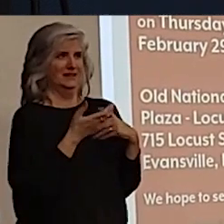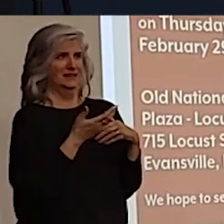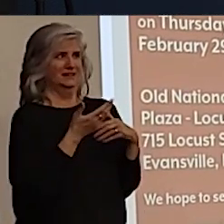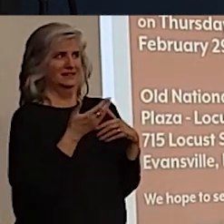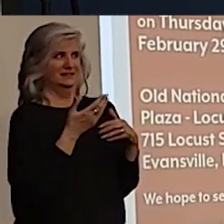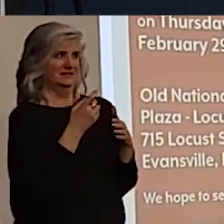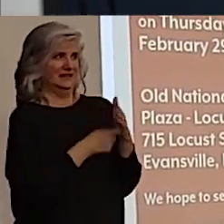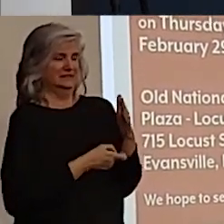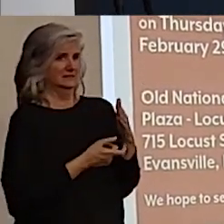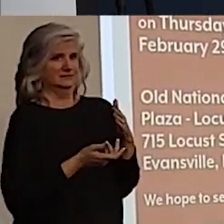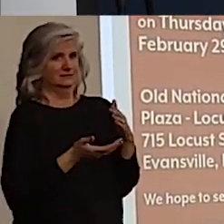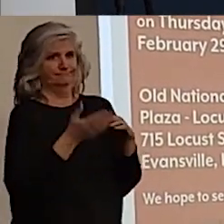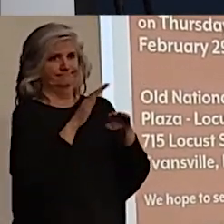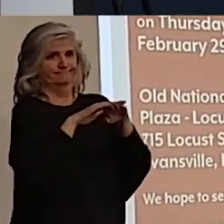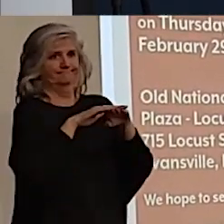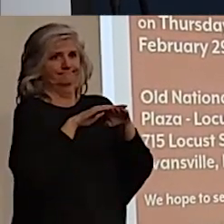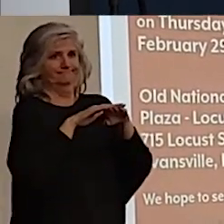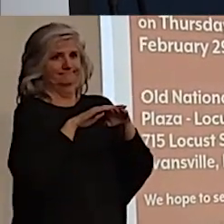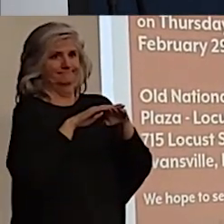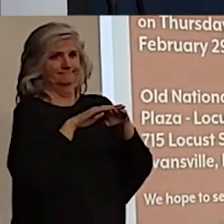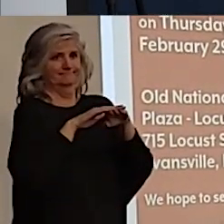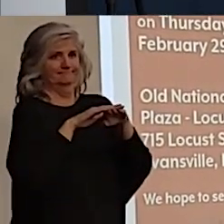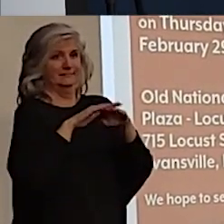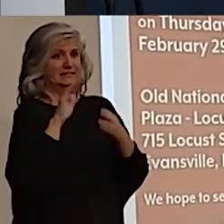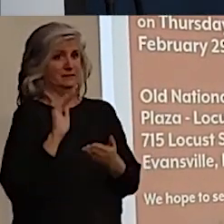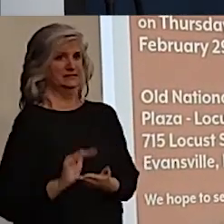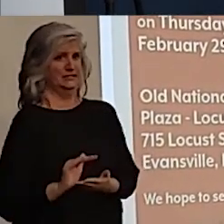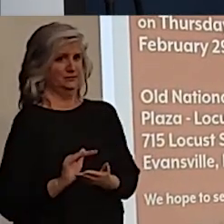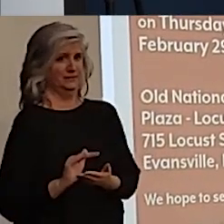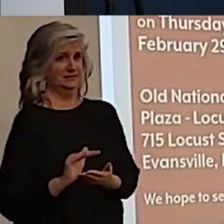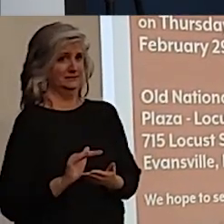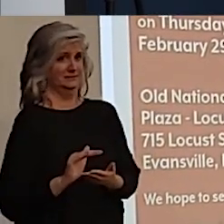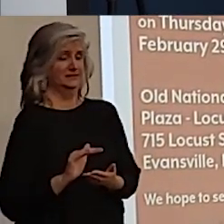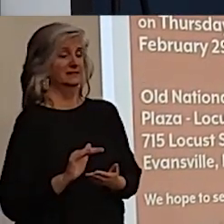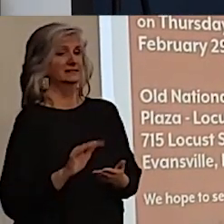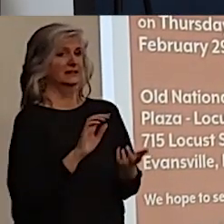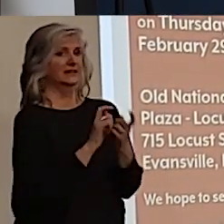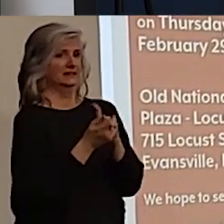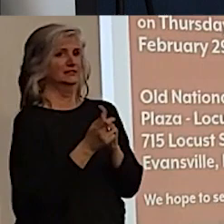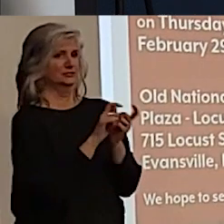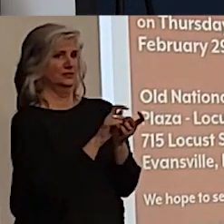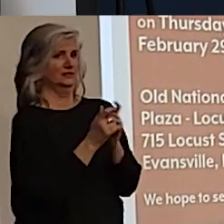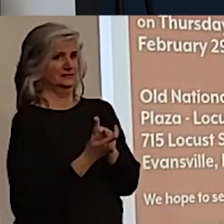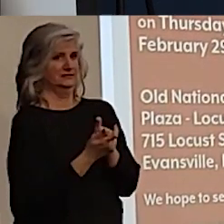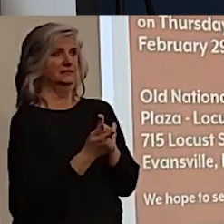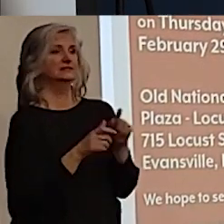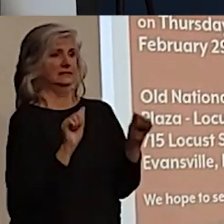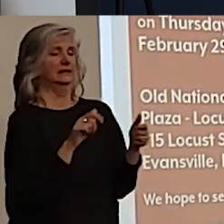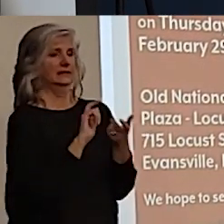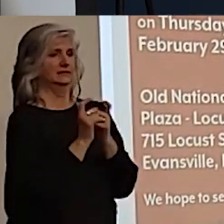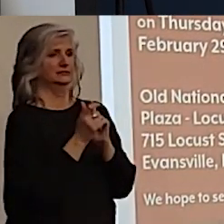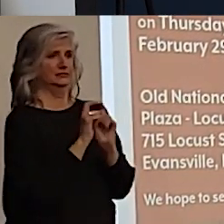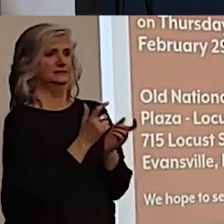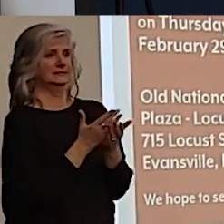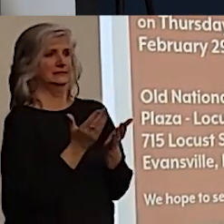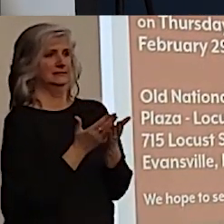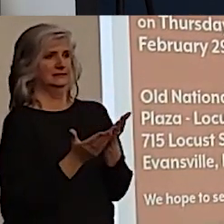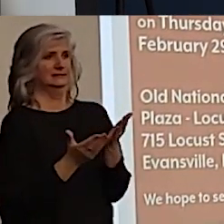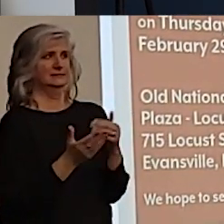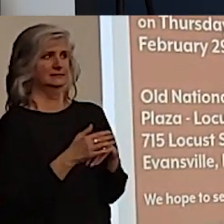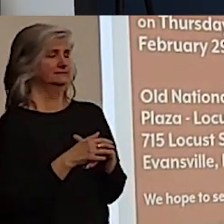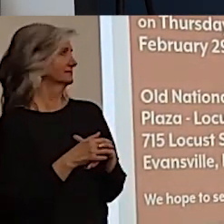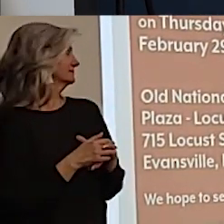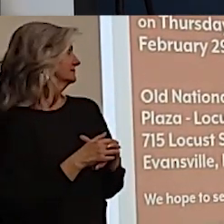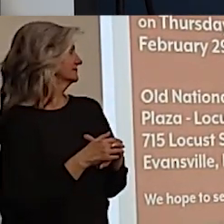seen a decrease in rates. So yes, they can adjust. They can adjust things up,